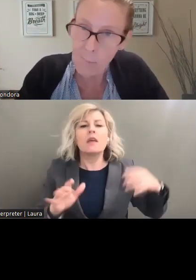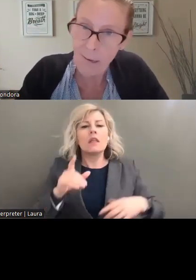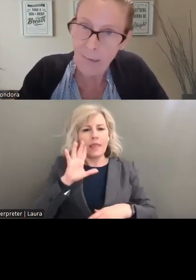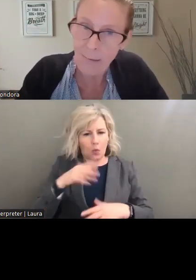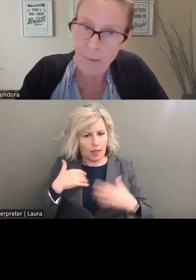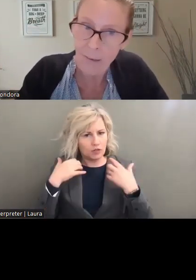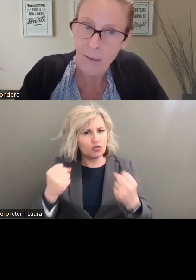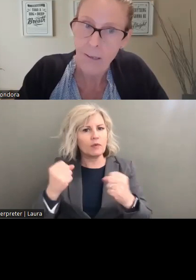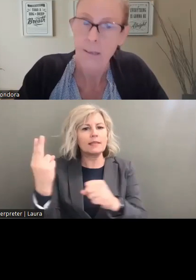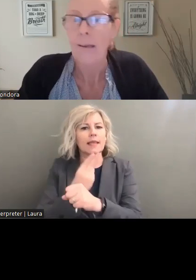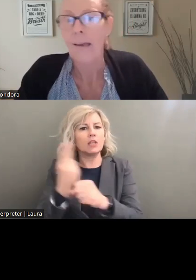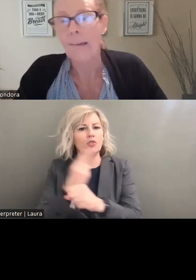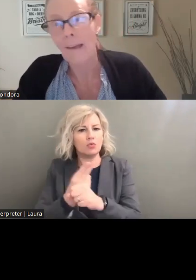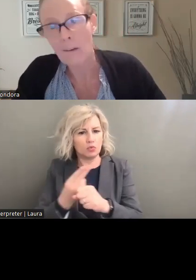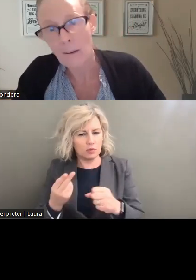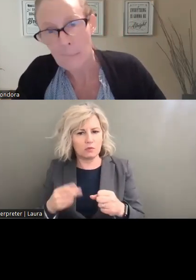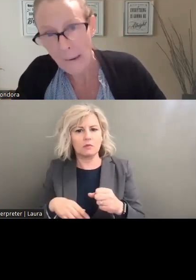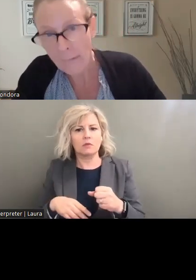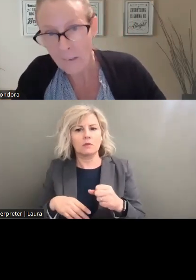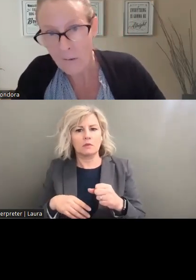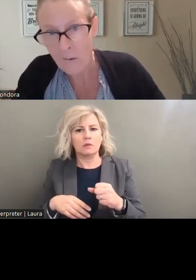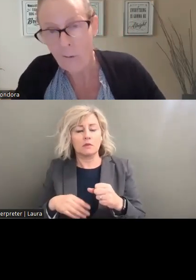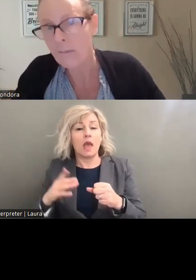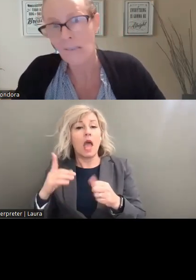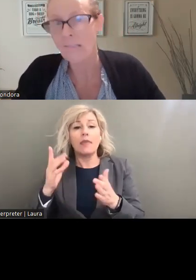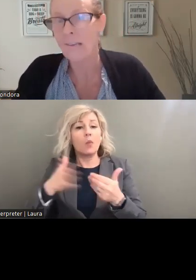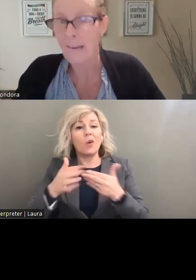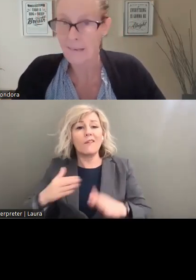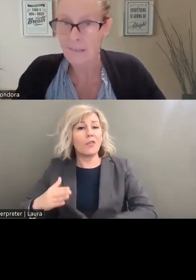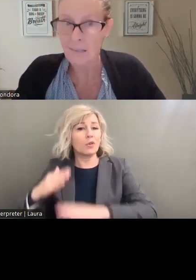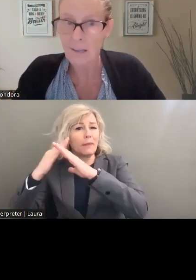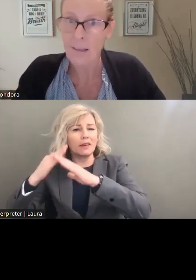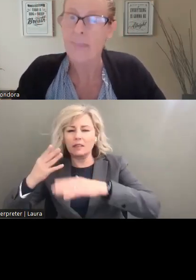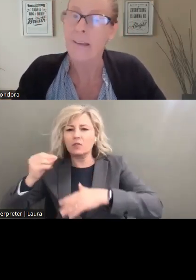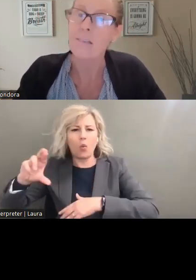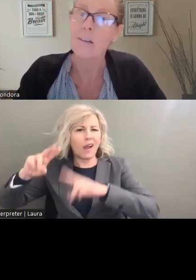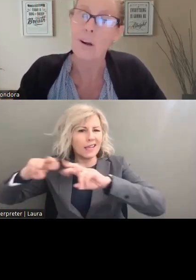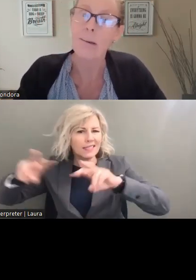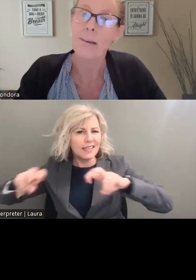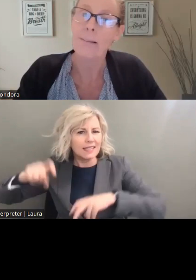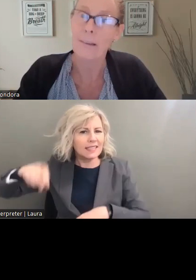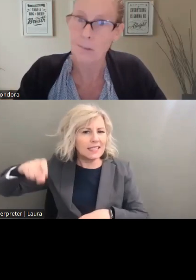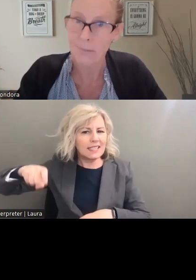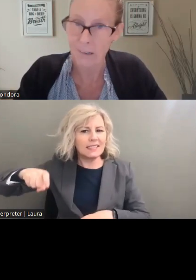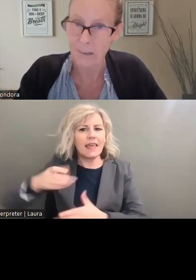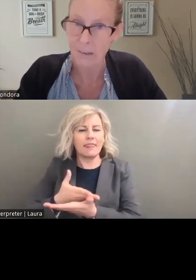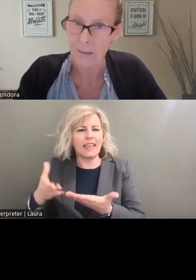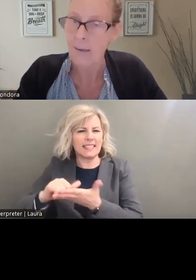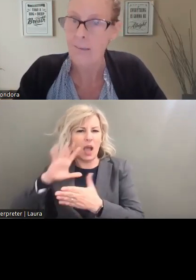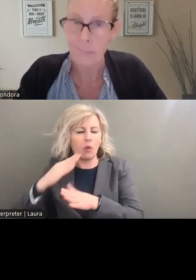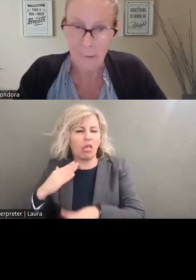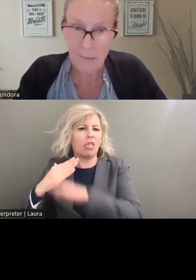to draw upon, and then barriers or assessed needs, things that are going to